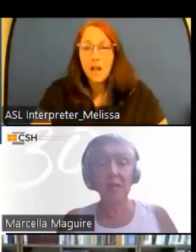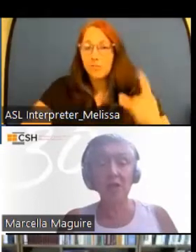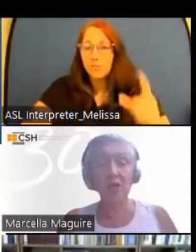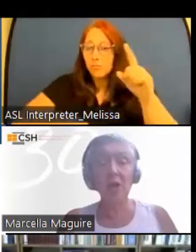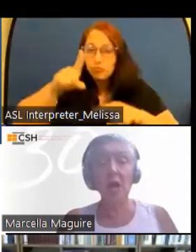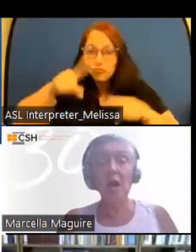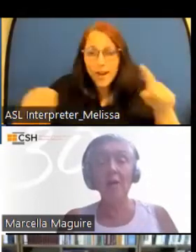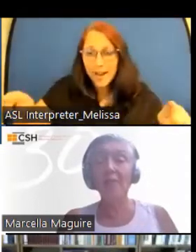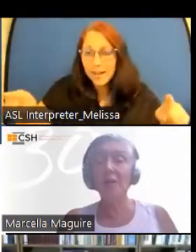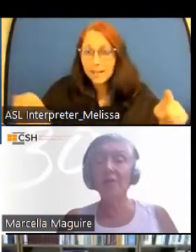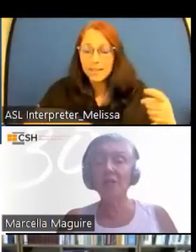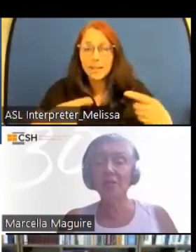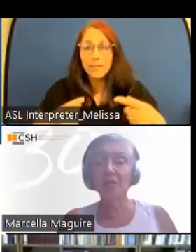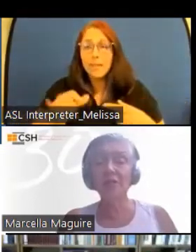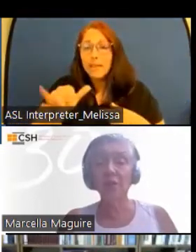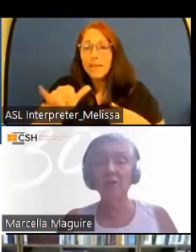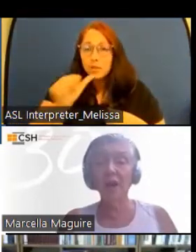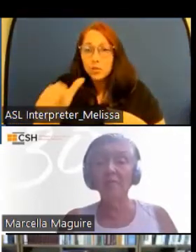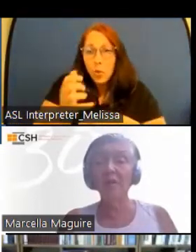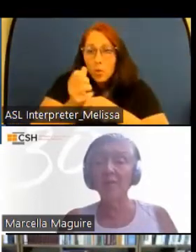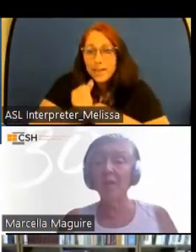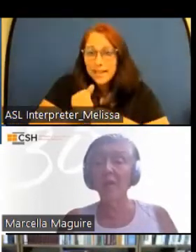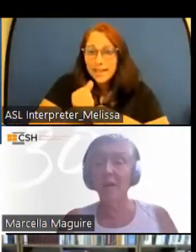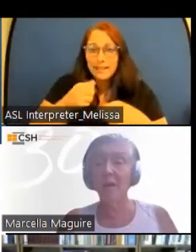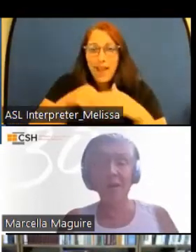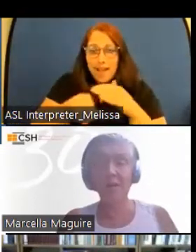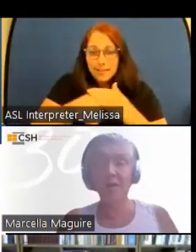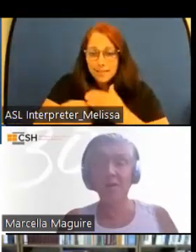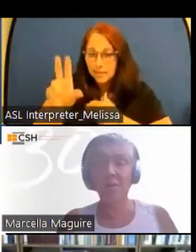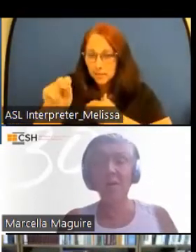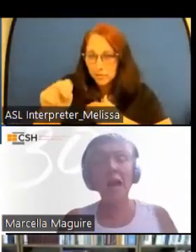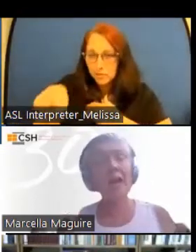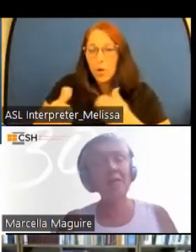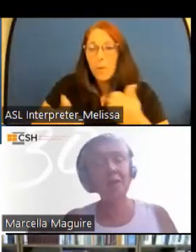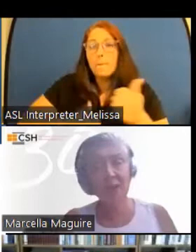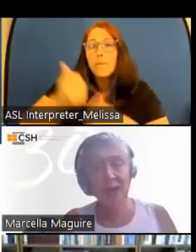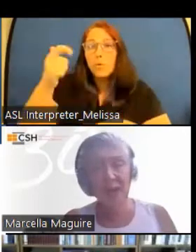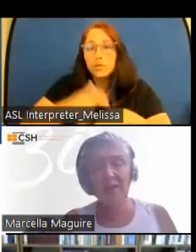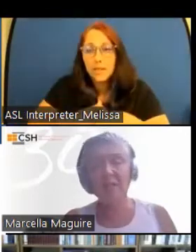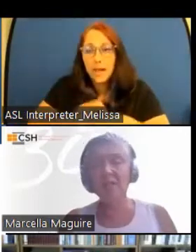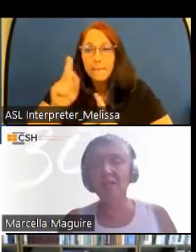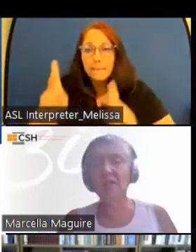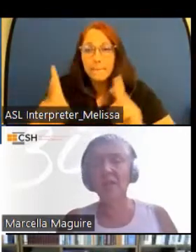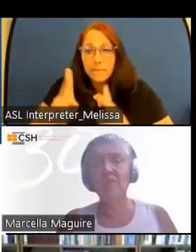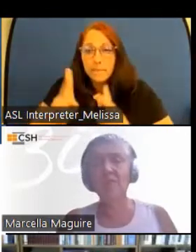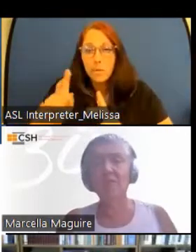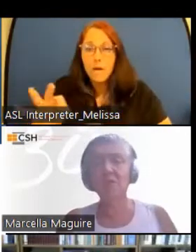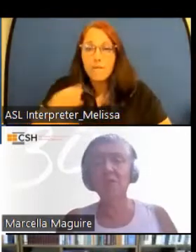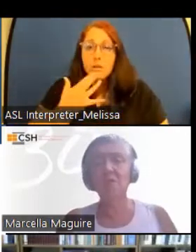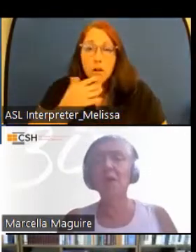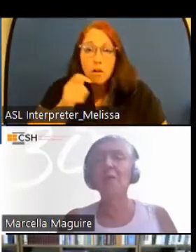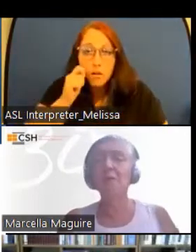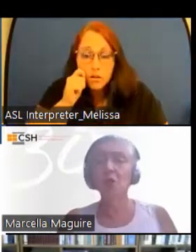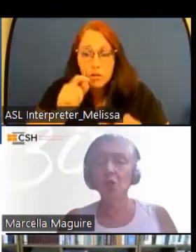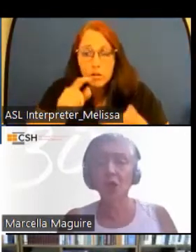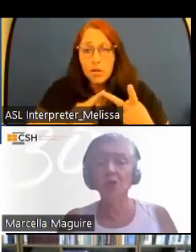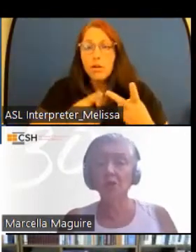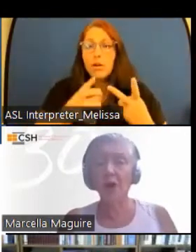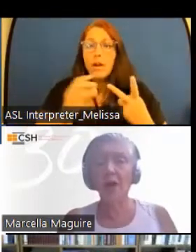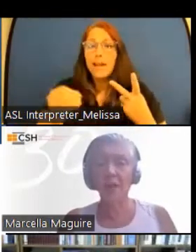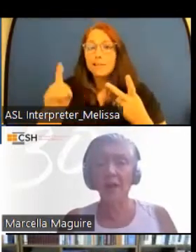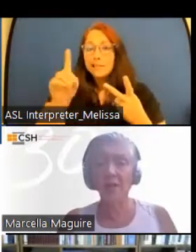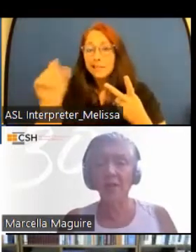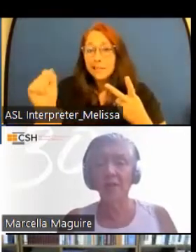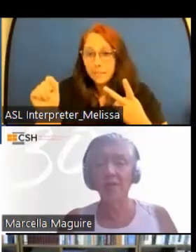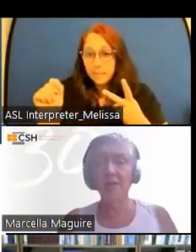and aging, and they just have a difficult time navigating complicated systems. And even if they can successfully navigate the systems, there's just